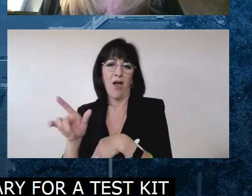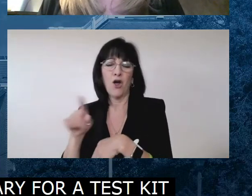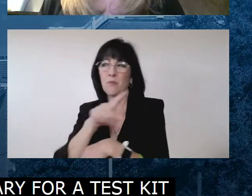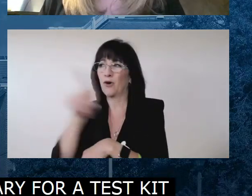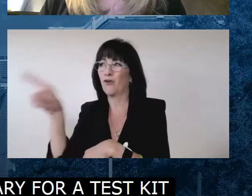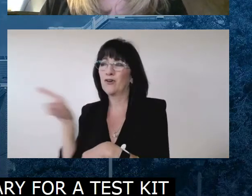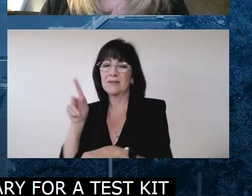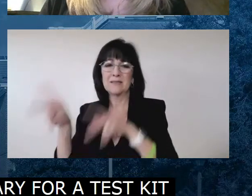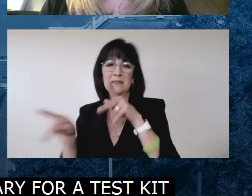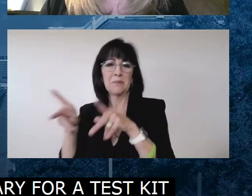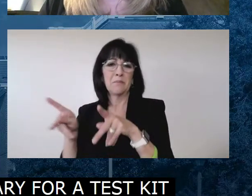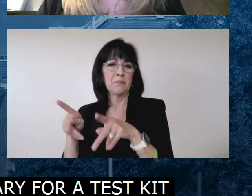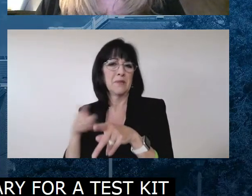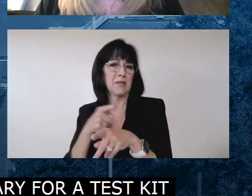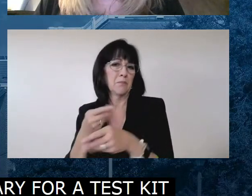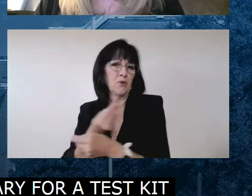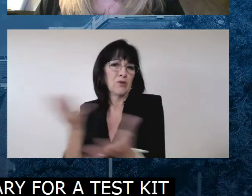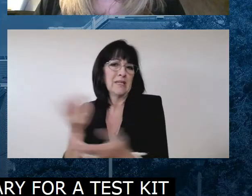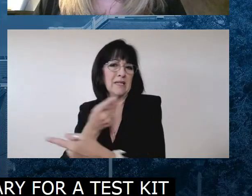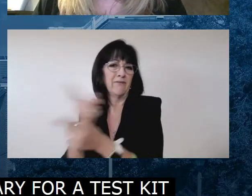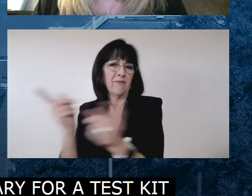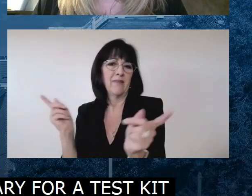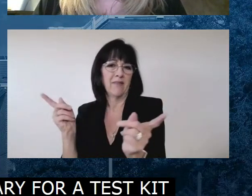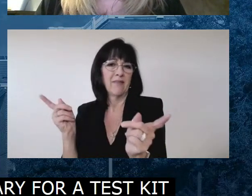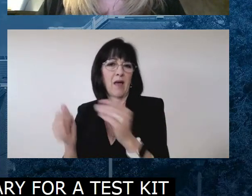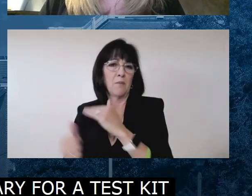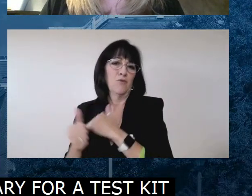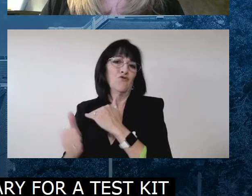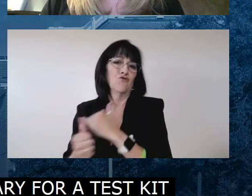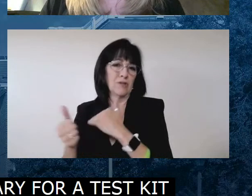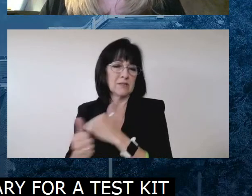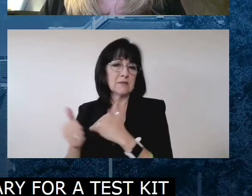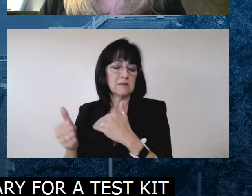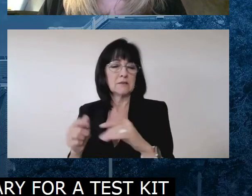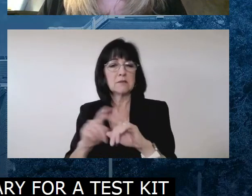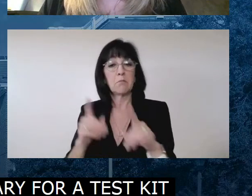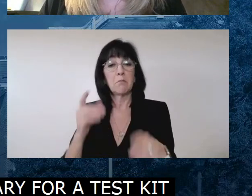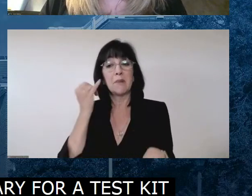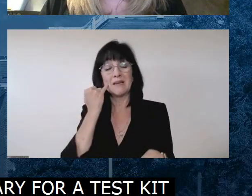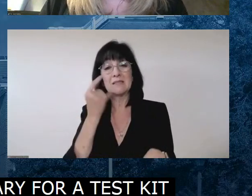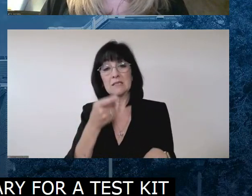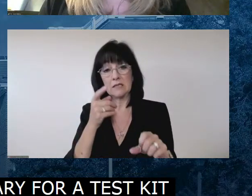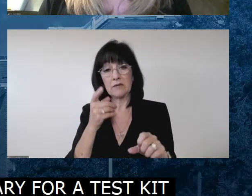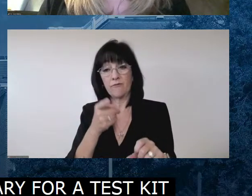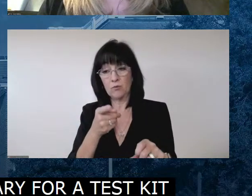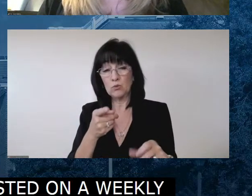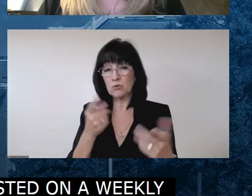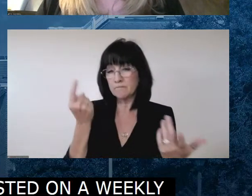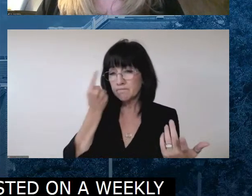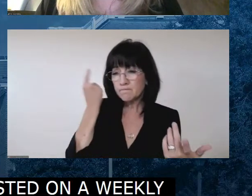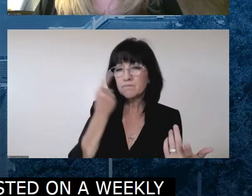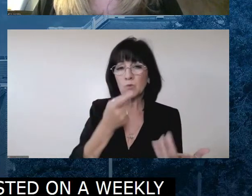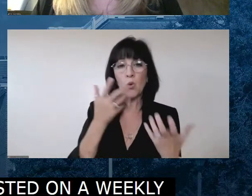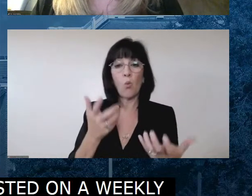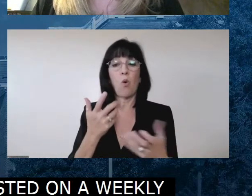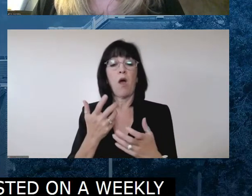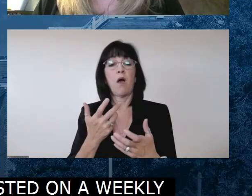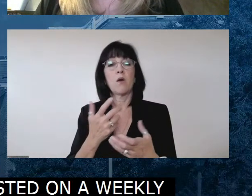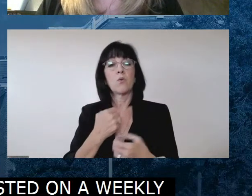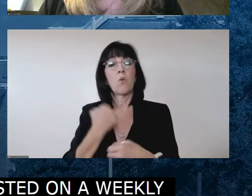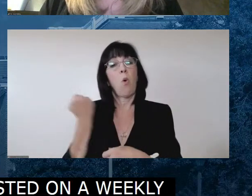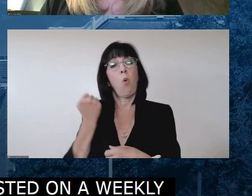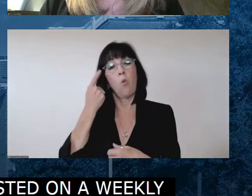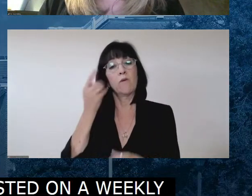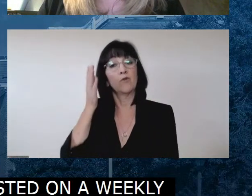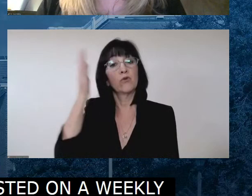or if you just want to pick one up in case you get exposed or have symptoms in the future. We're also really excited about